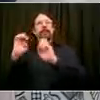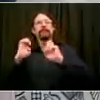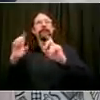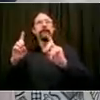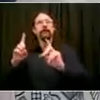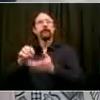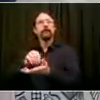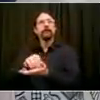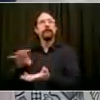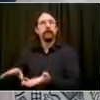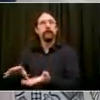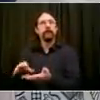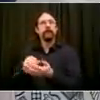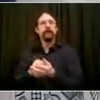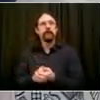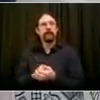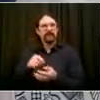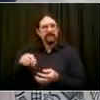state.